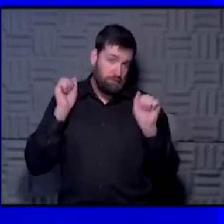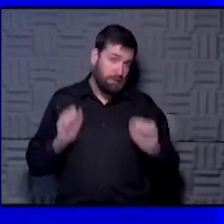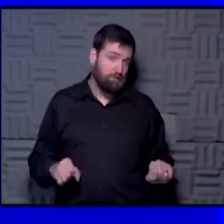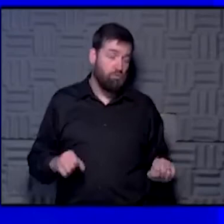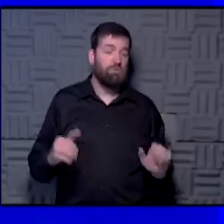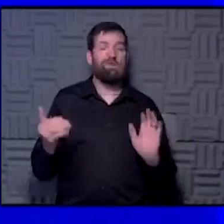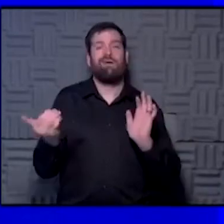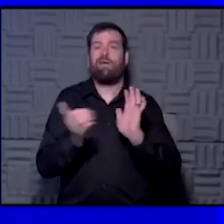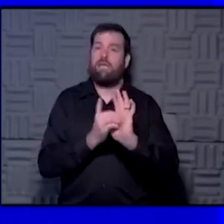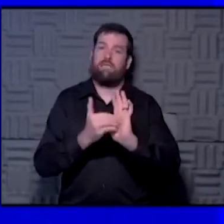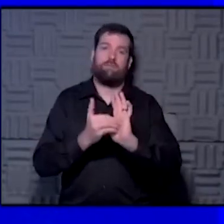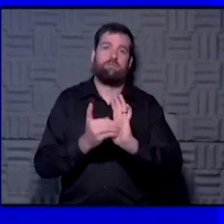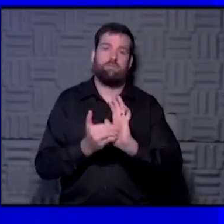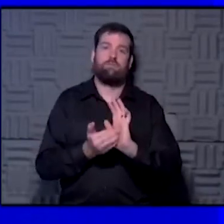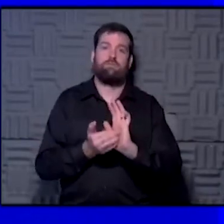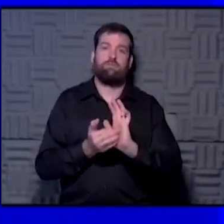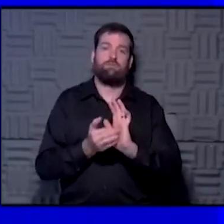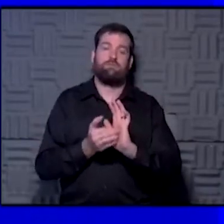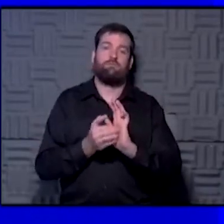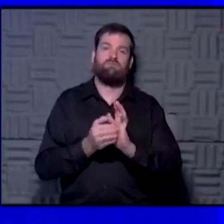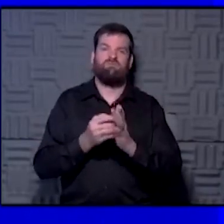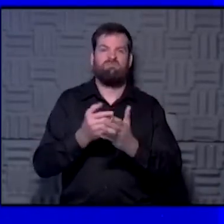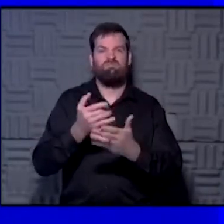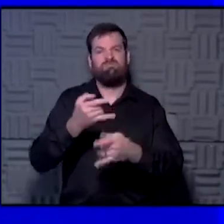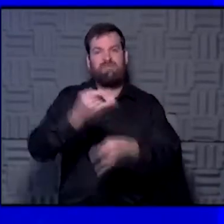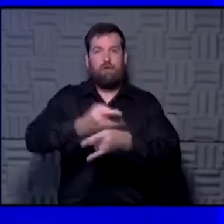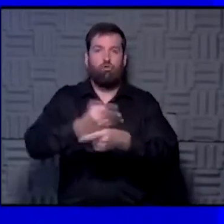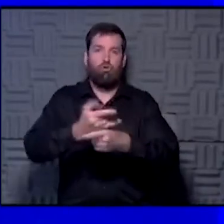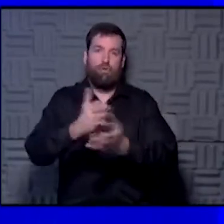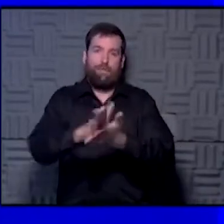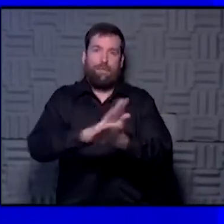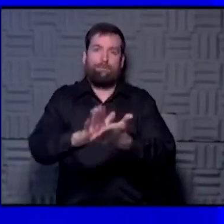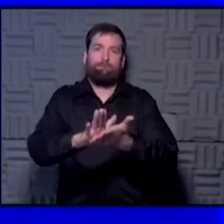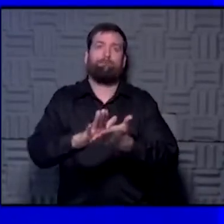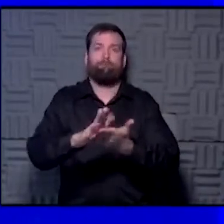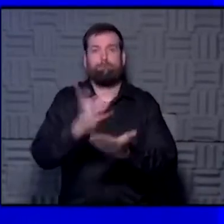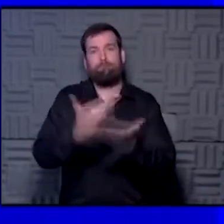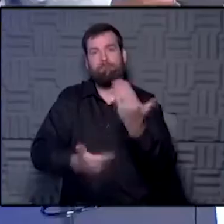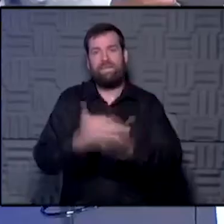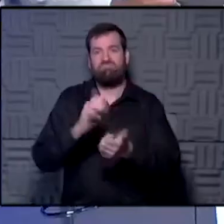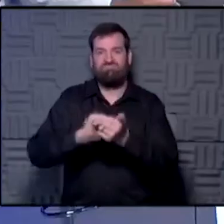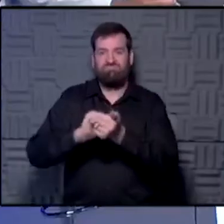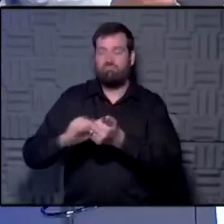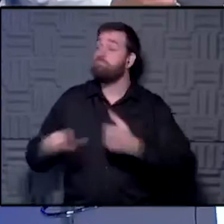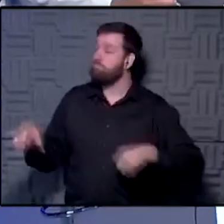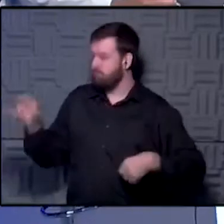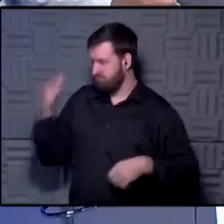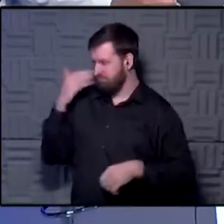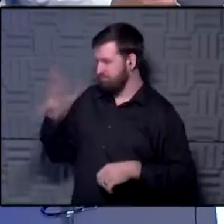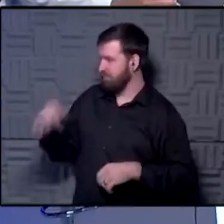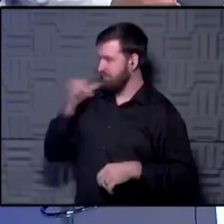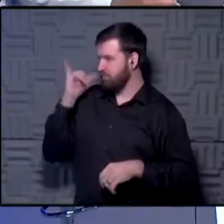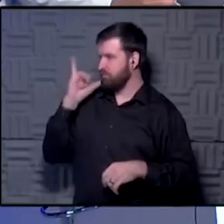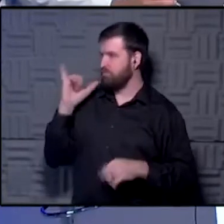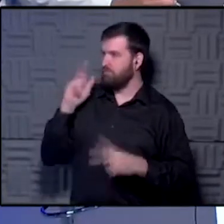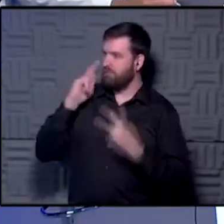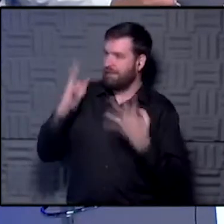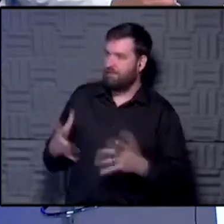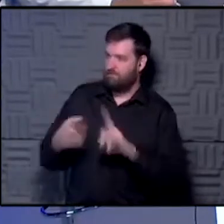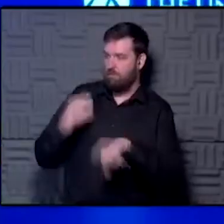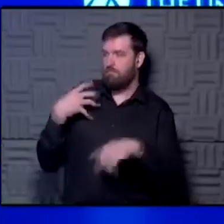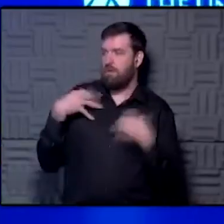And again, make sure you have alcohol gel so you can do that adequate hand hygiene. I know yesterday that our guest who was with the